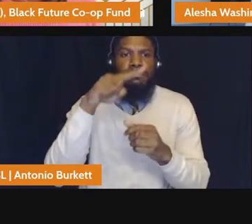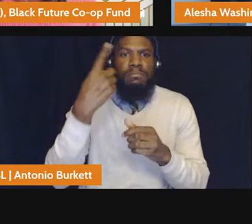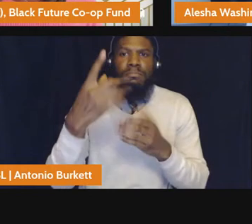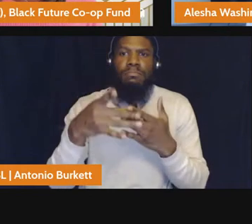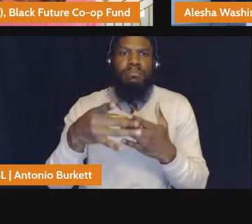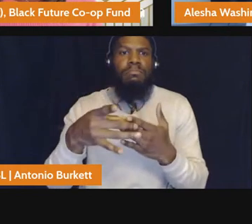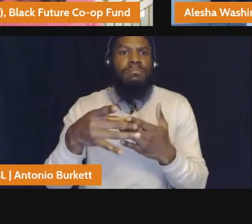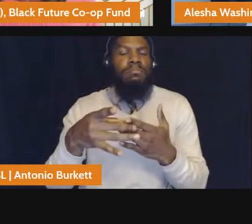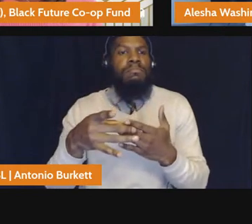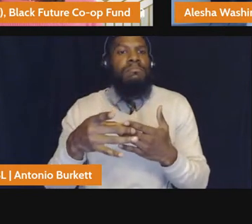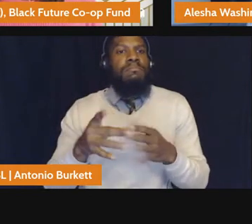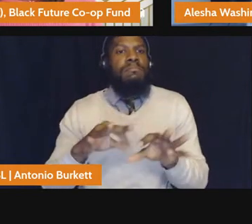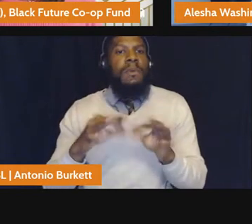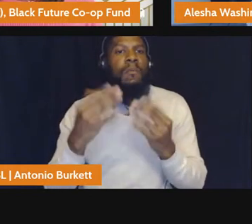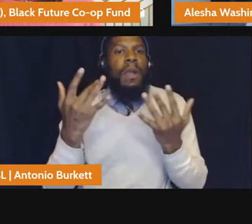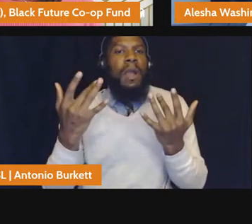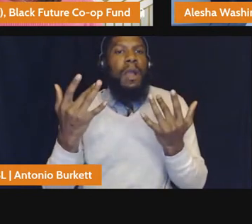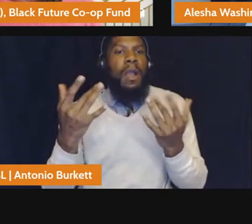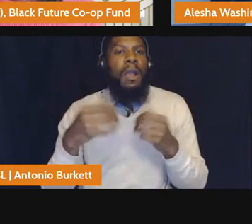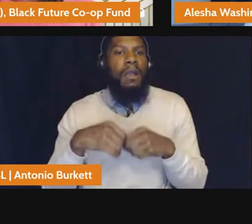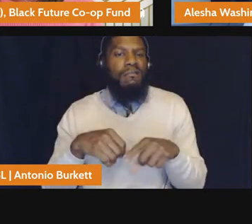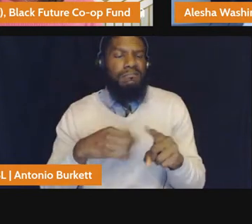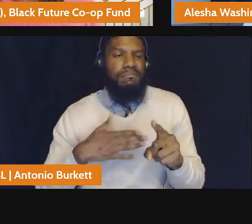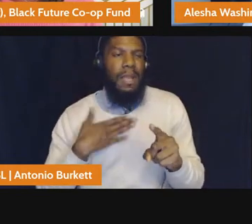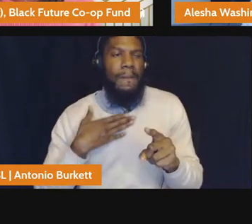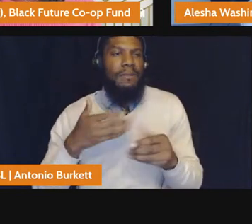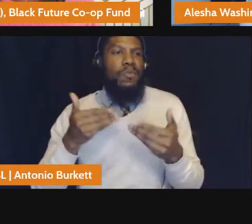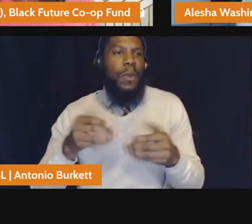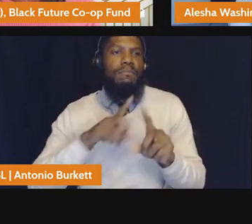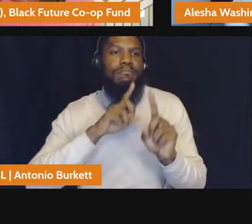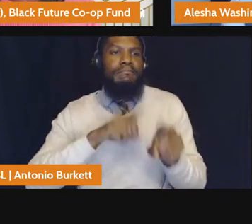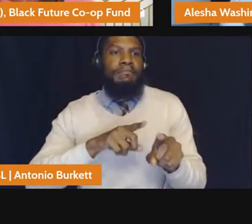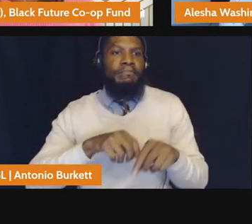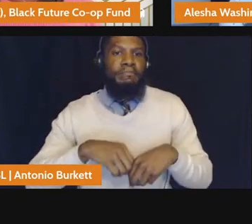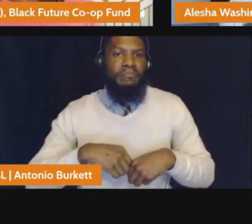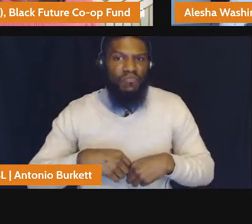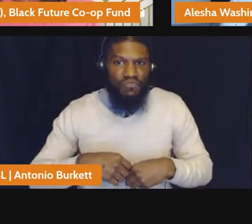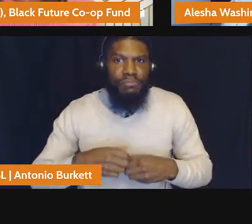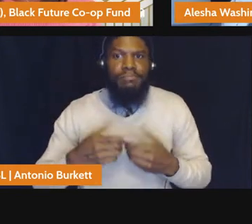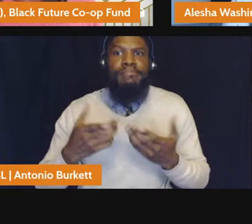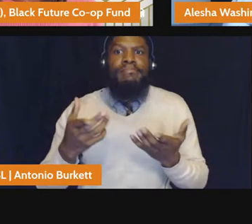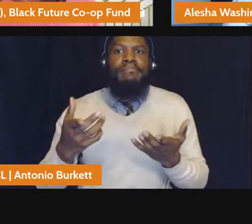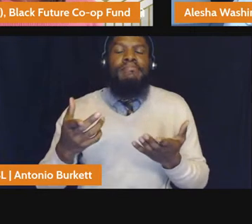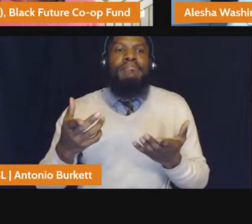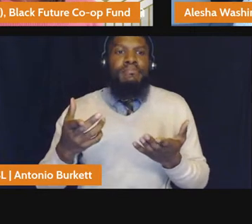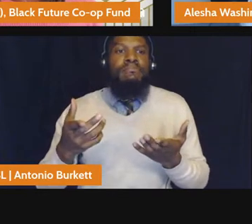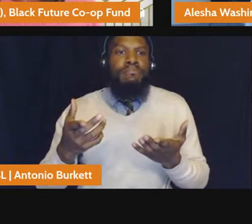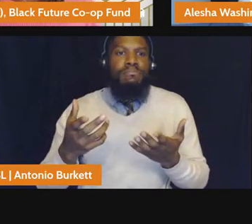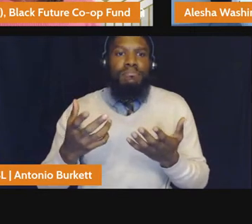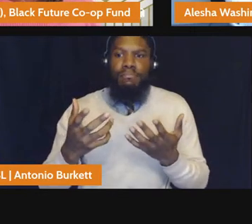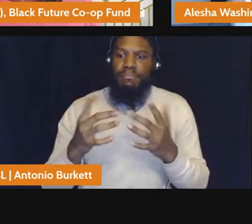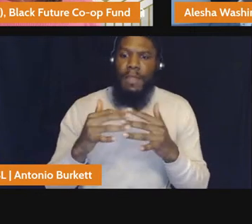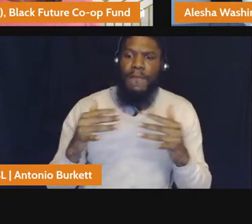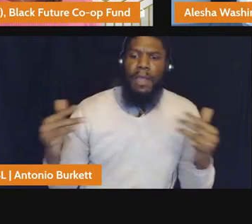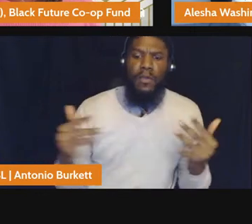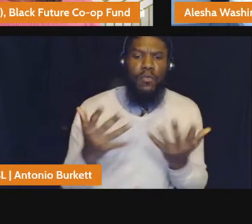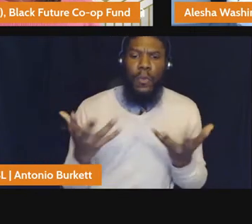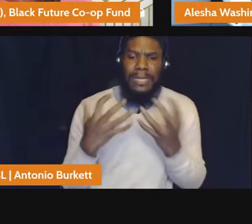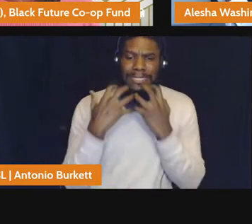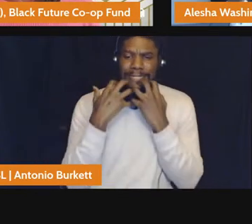I'm happy to jump in. I think what we have come to value about diversity, and I think we